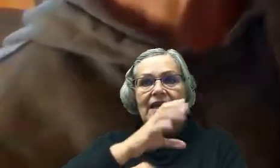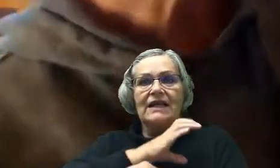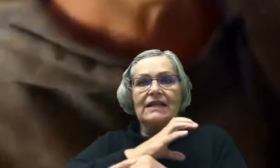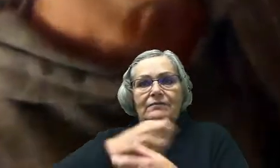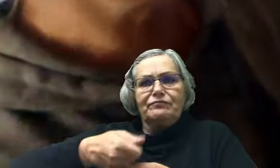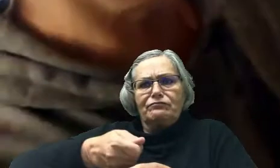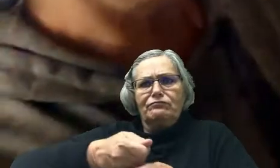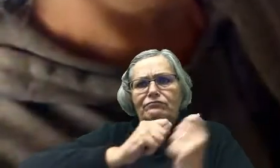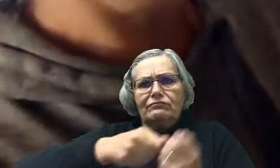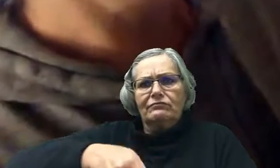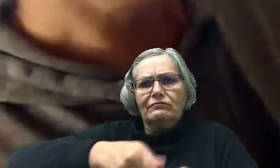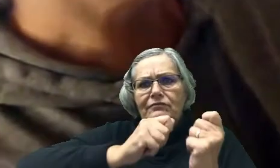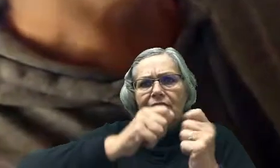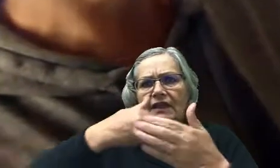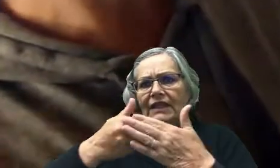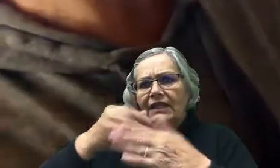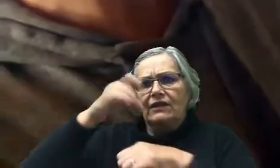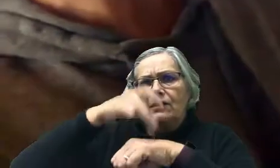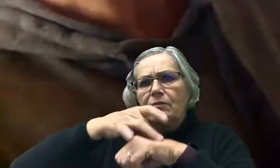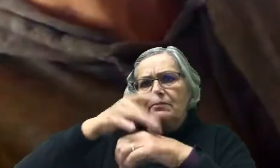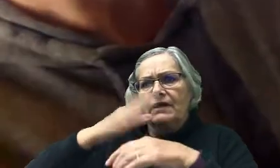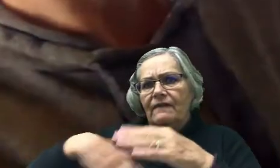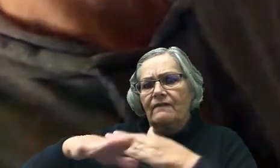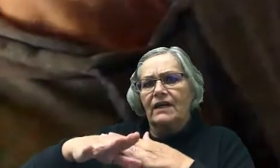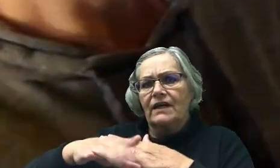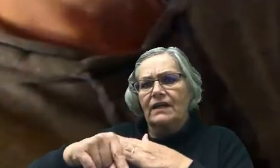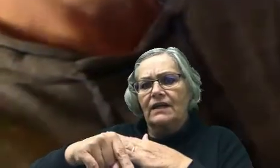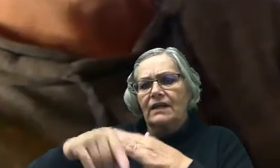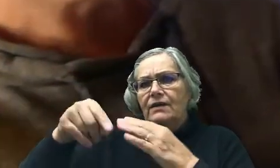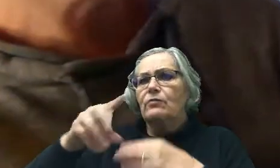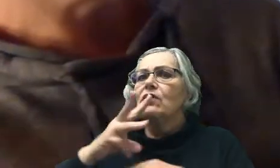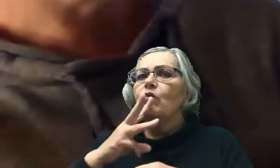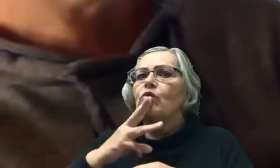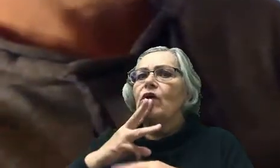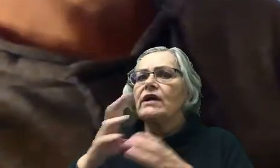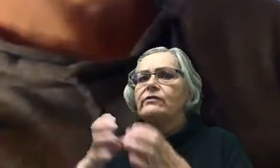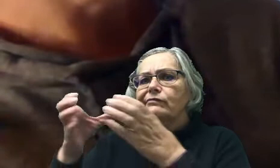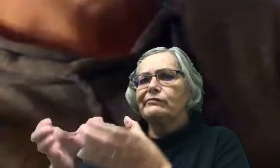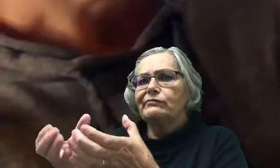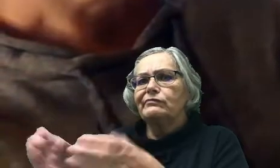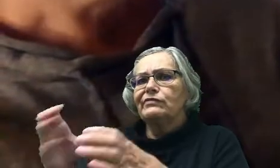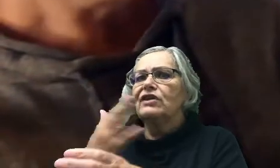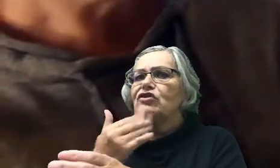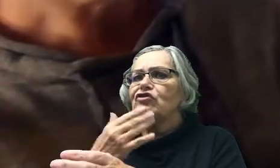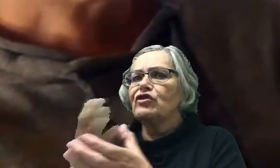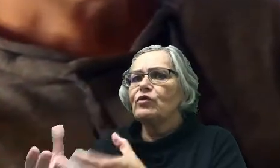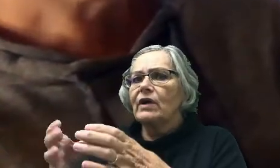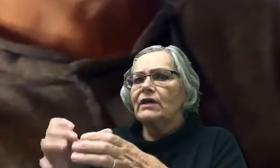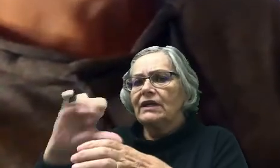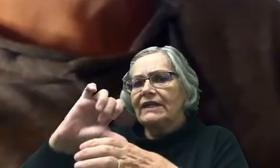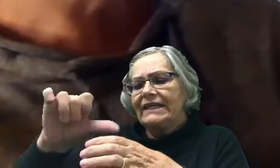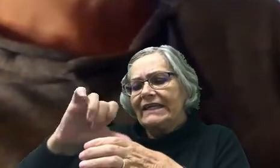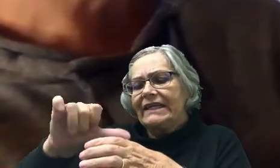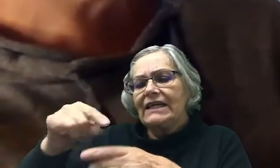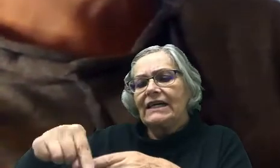day, Clayton dug a hole beside the pumpkin vine. In the hole, he placed a bowl of water. Sugar water. He cut